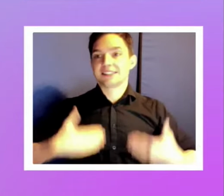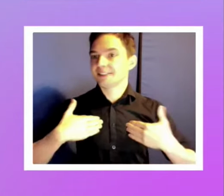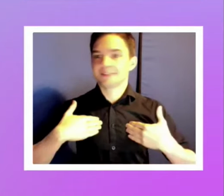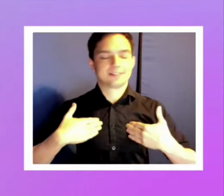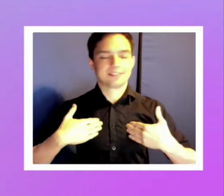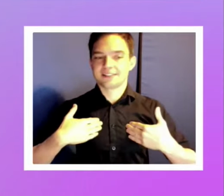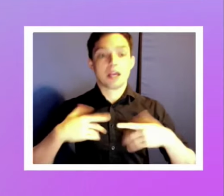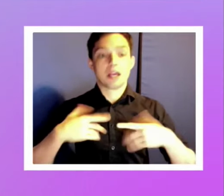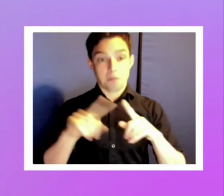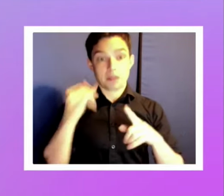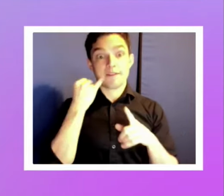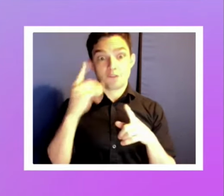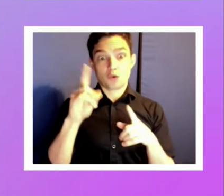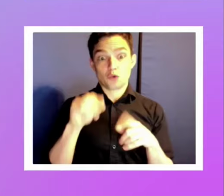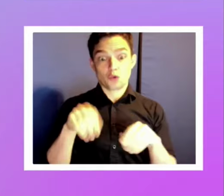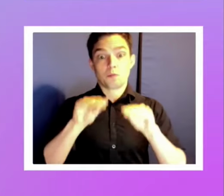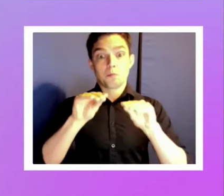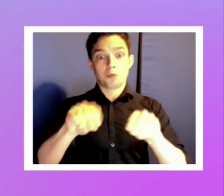However, if you do,